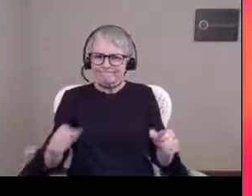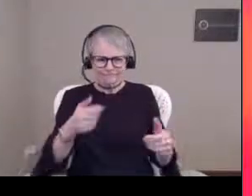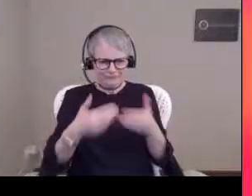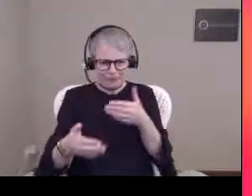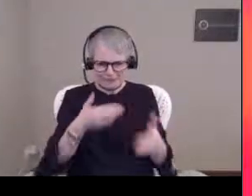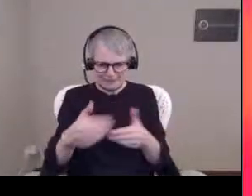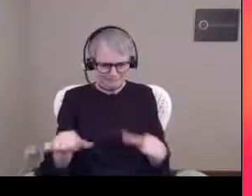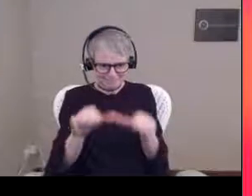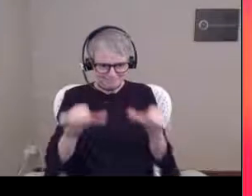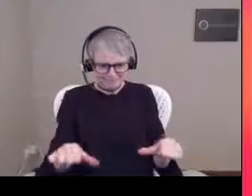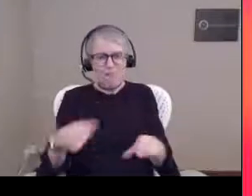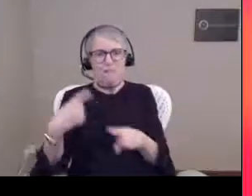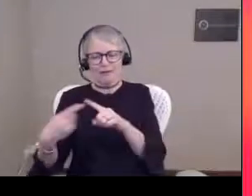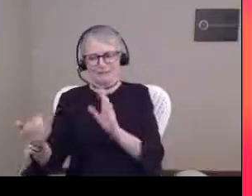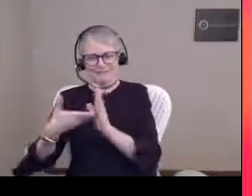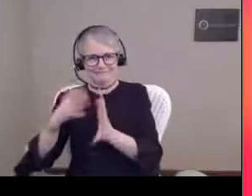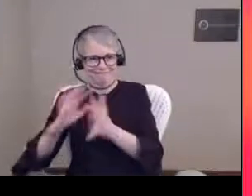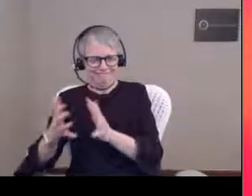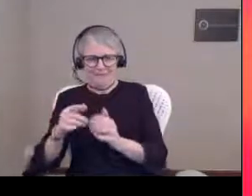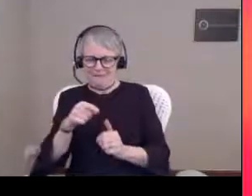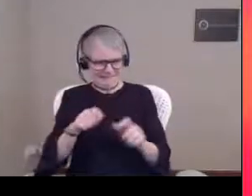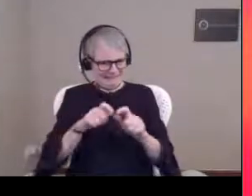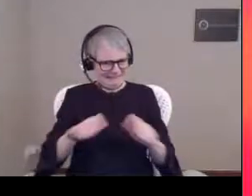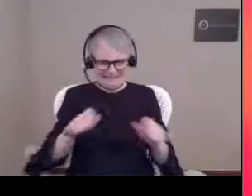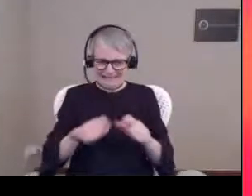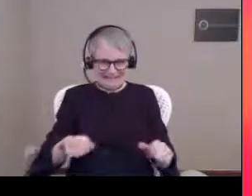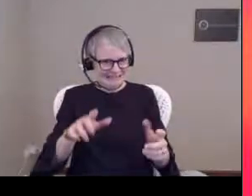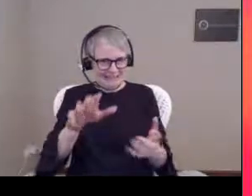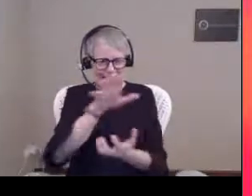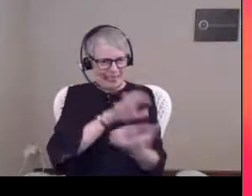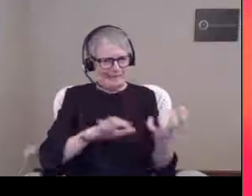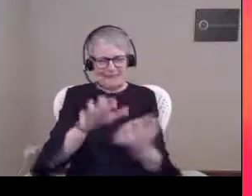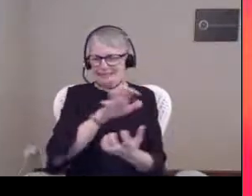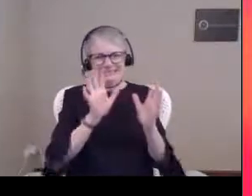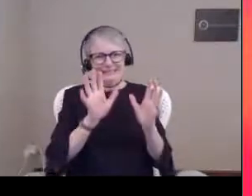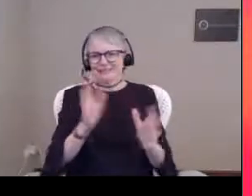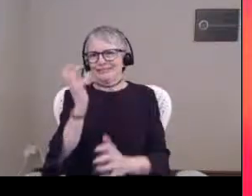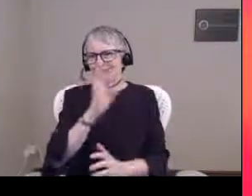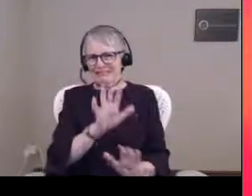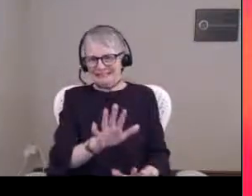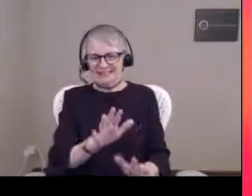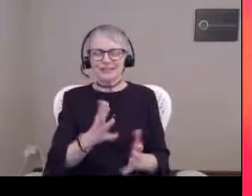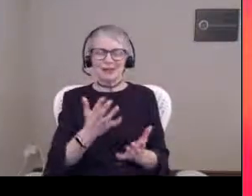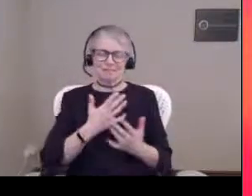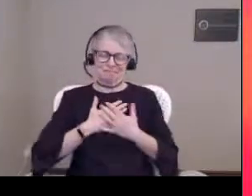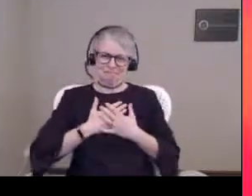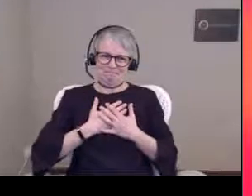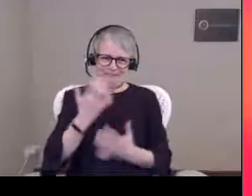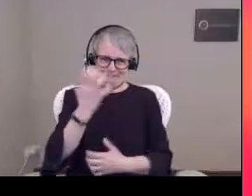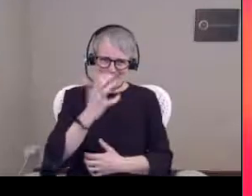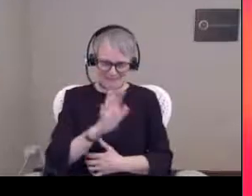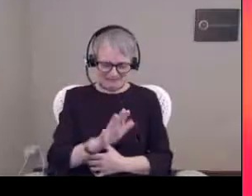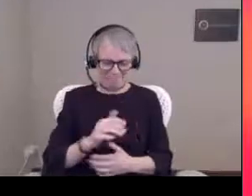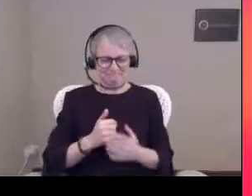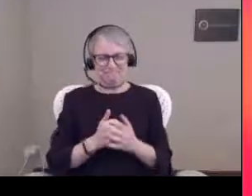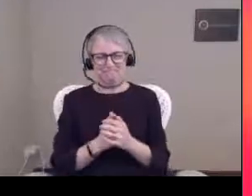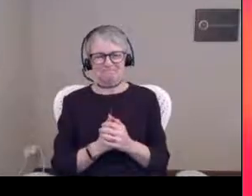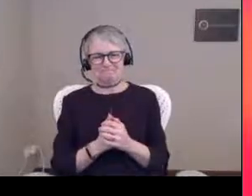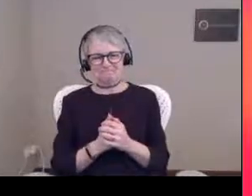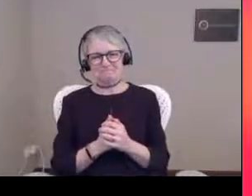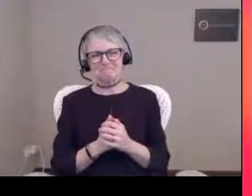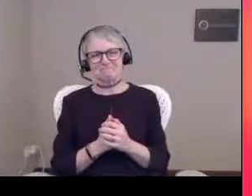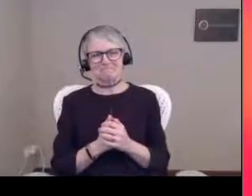interpretation, and we've made a bit of a hash of it so far. So my incredible apologies for the delay in